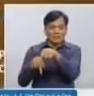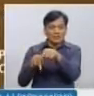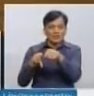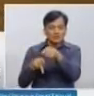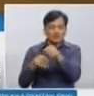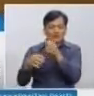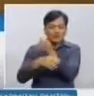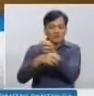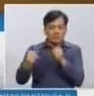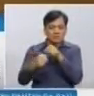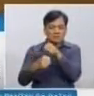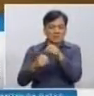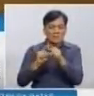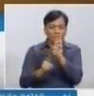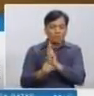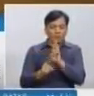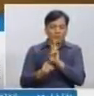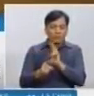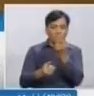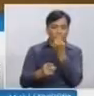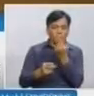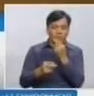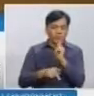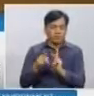Make your living from the pockets of the people,